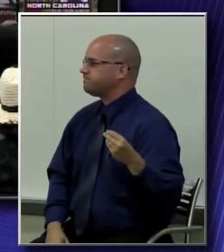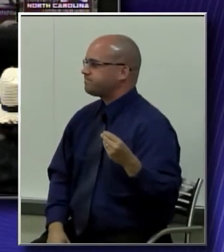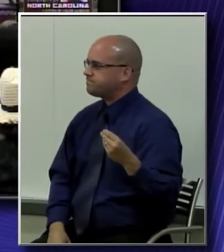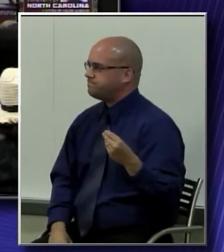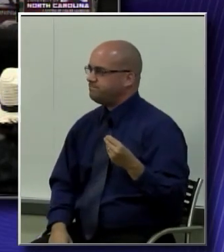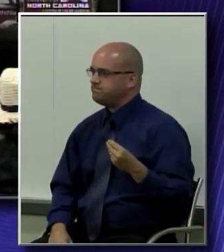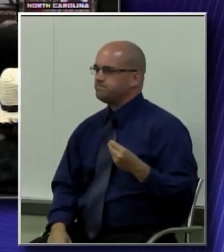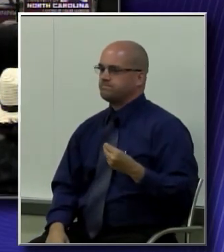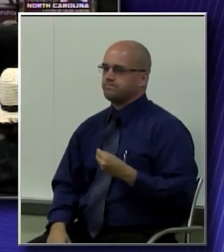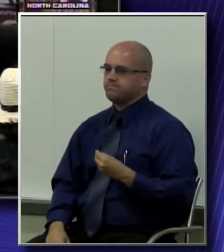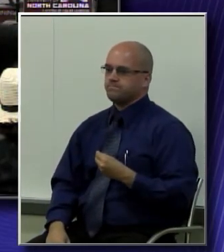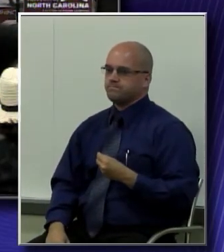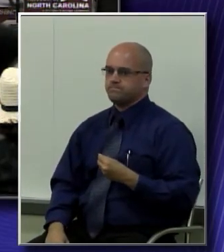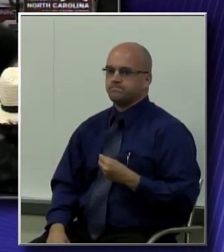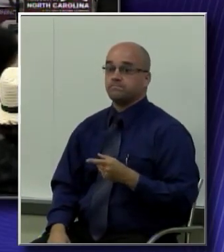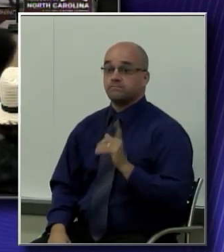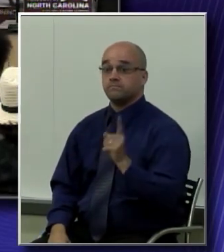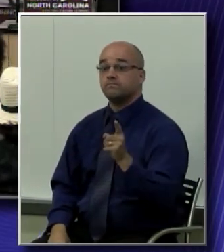Thank you.